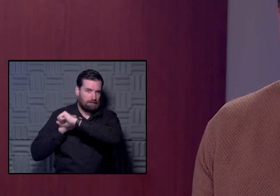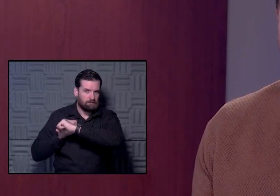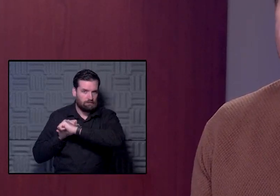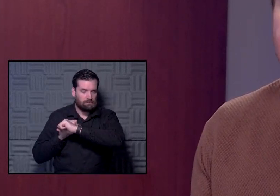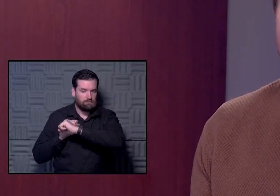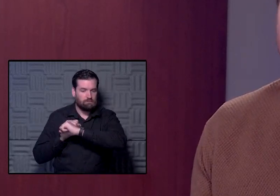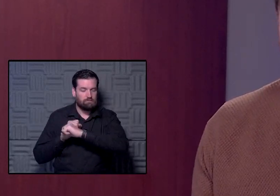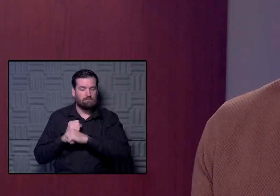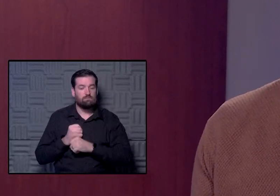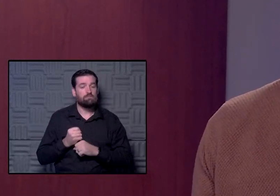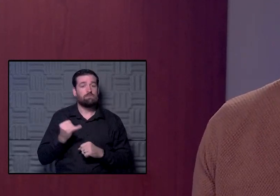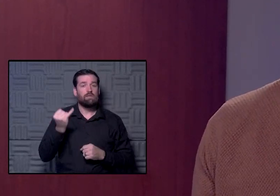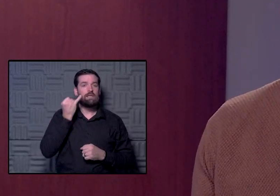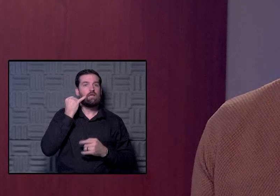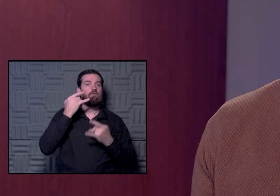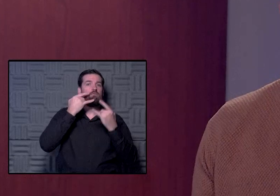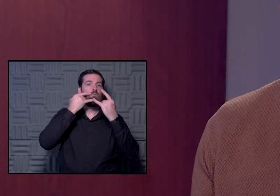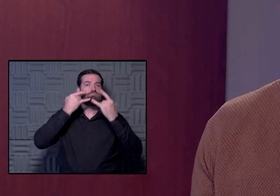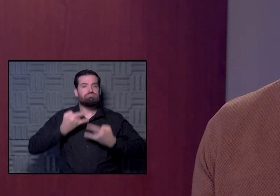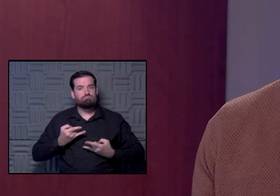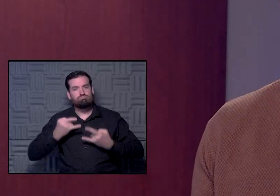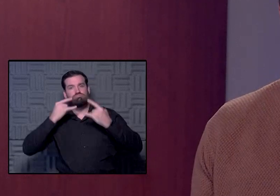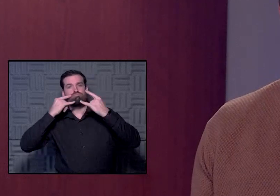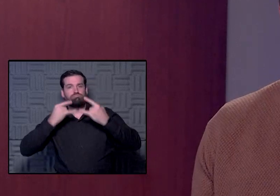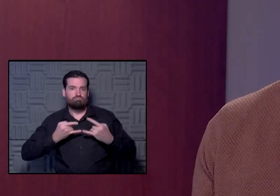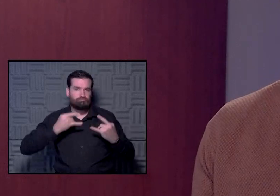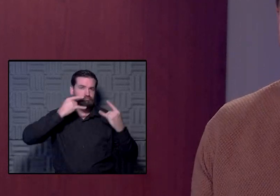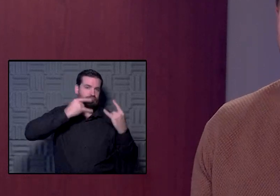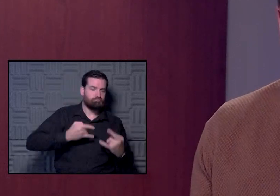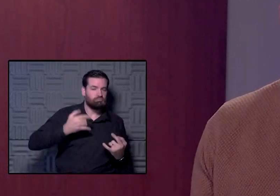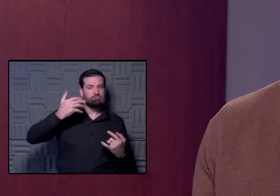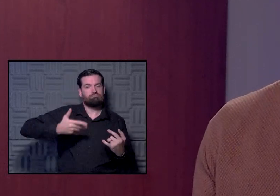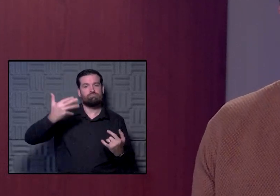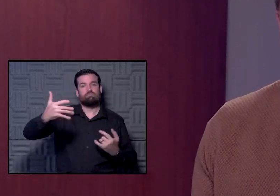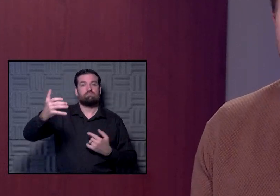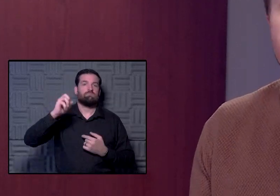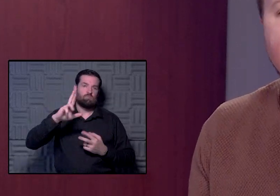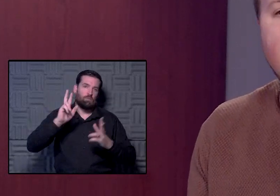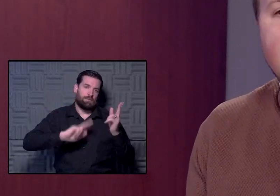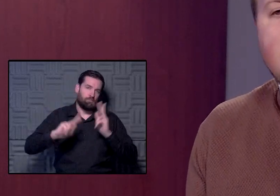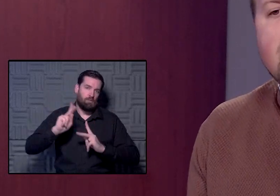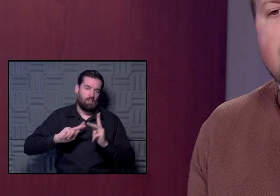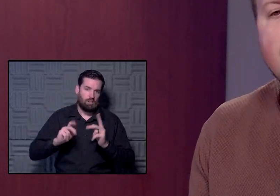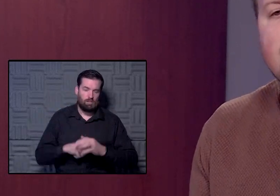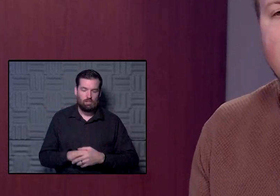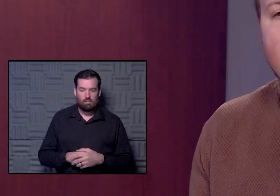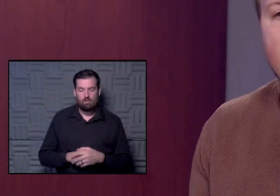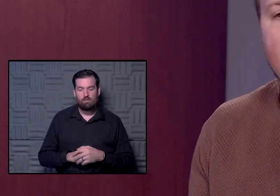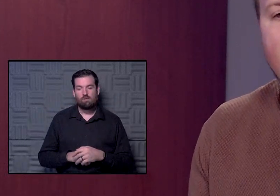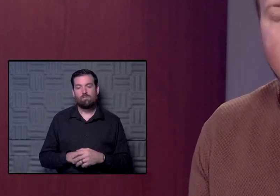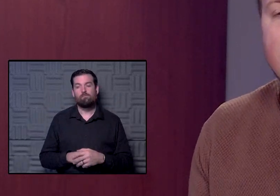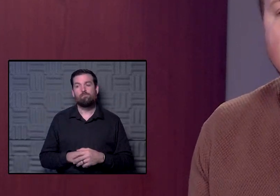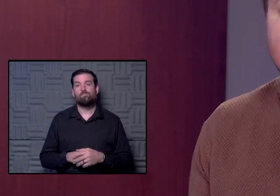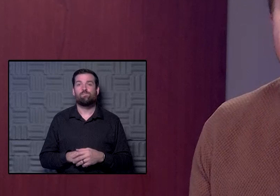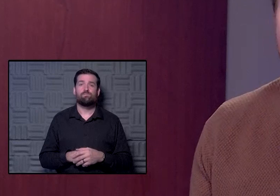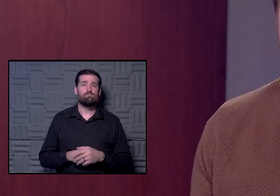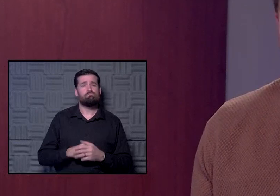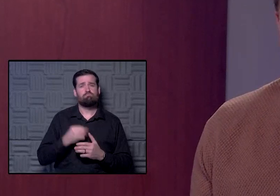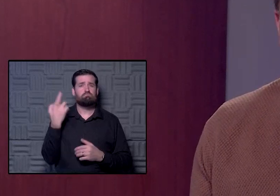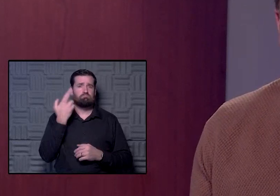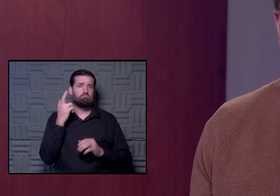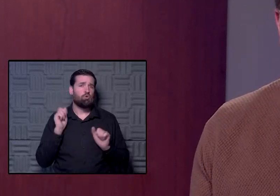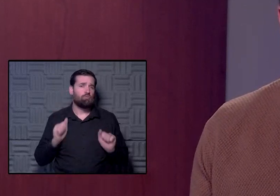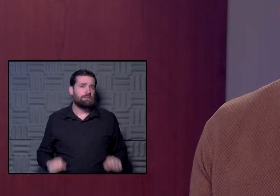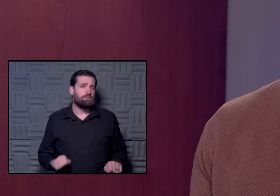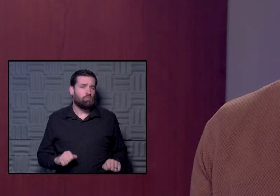protection. If there's intermittent masking with someone you're interacting with or individuals you're interacting with. So I would say it's a reasonable